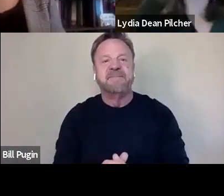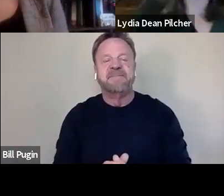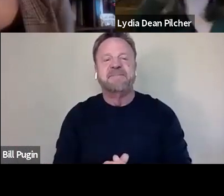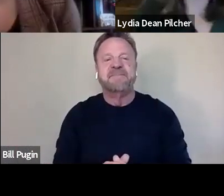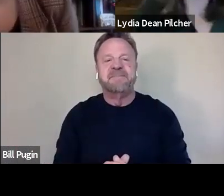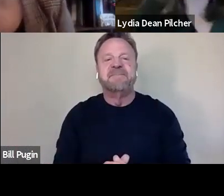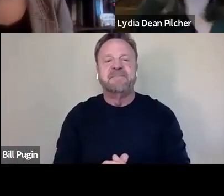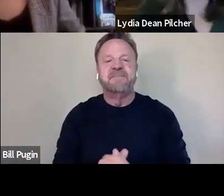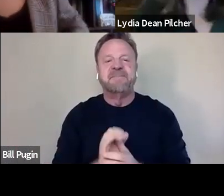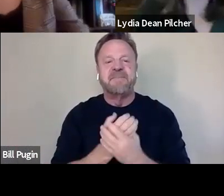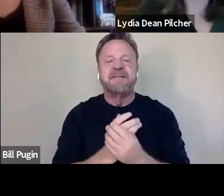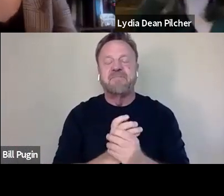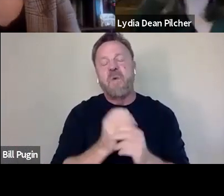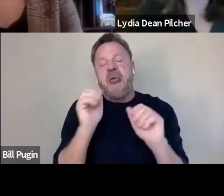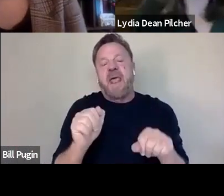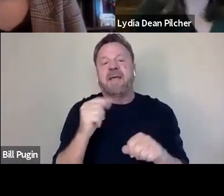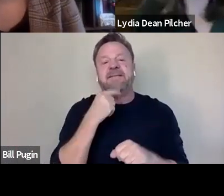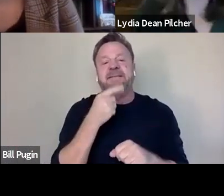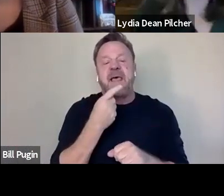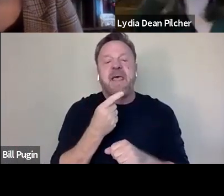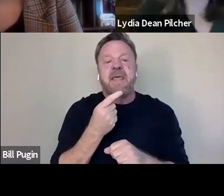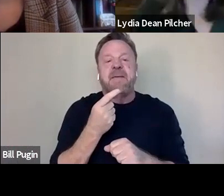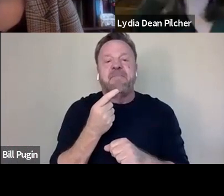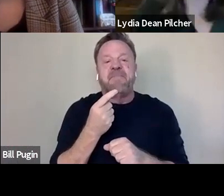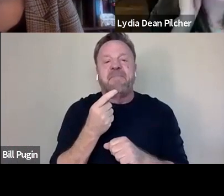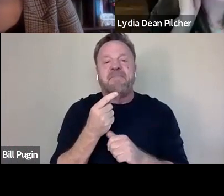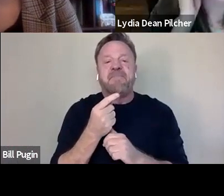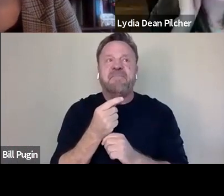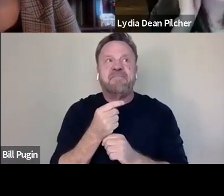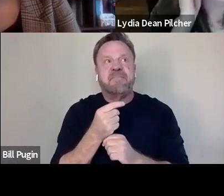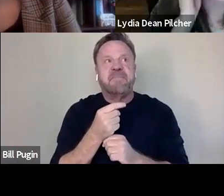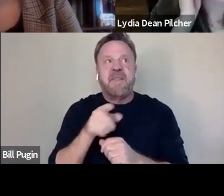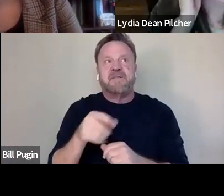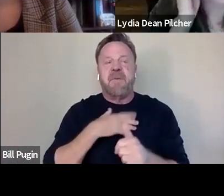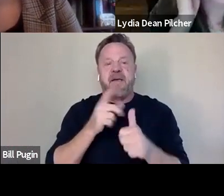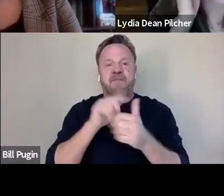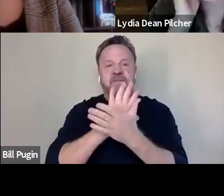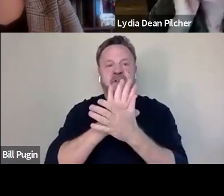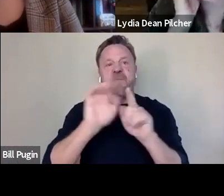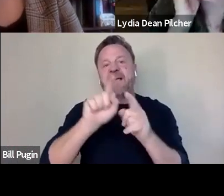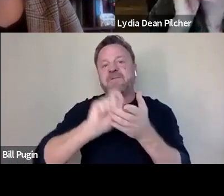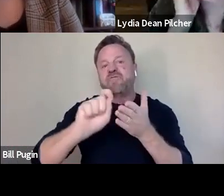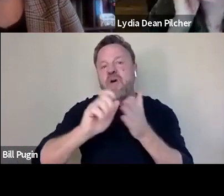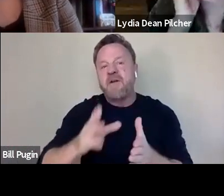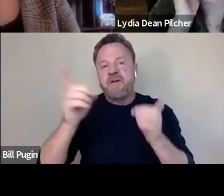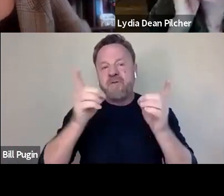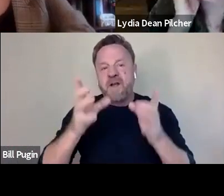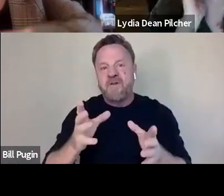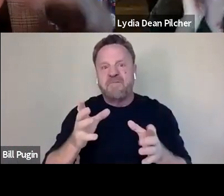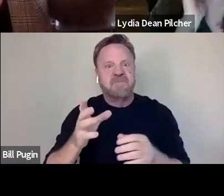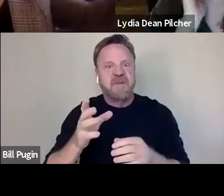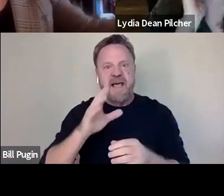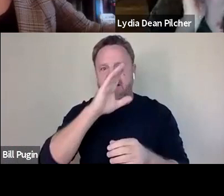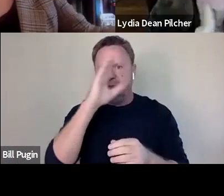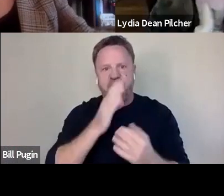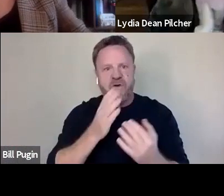Sure. Well, I can just say that, you know, and this is my first film as a screenwriter and a director, and I had never gone